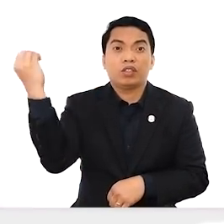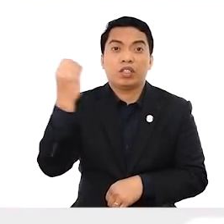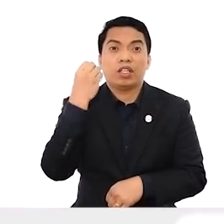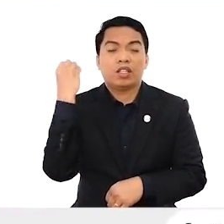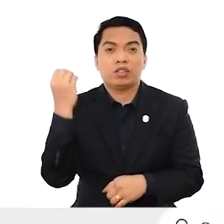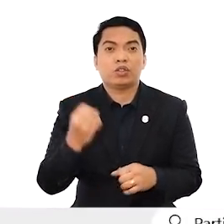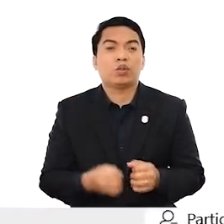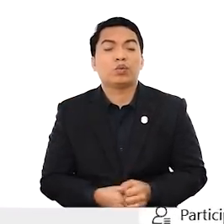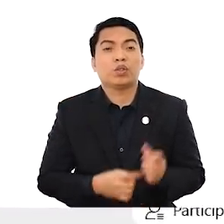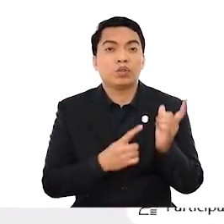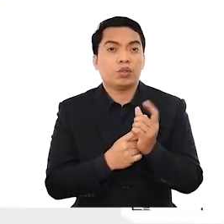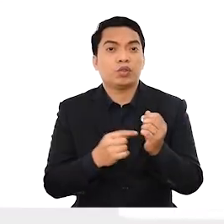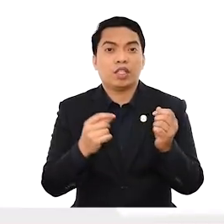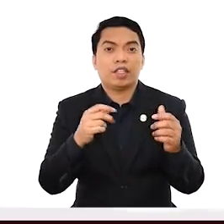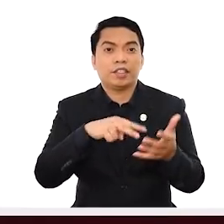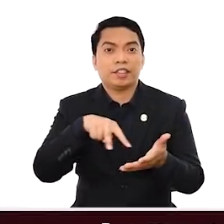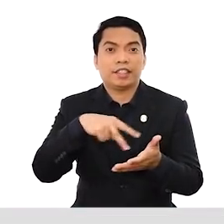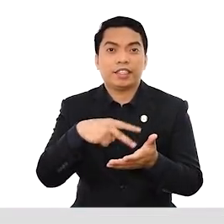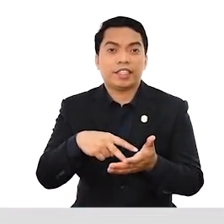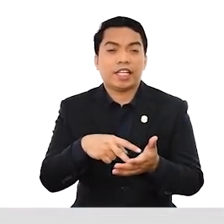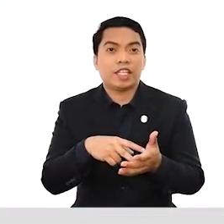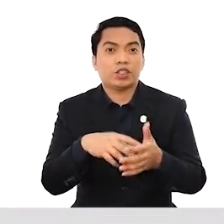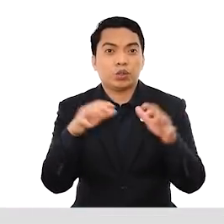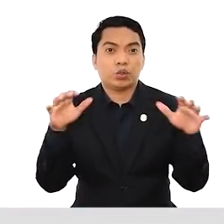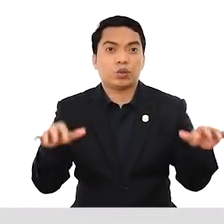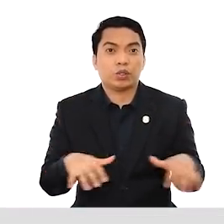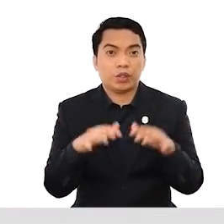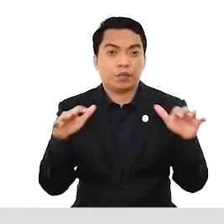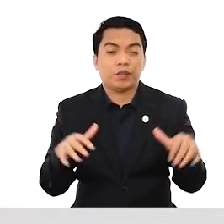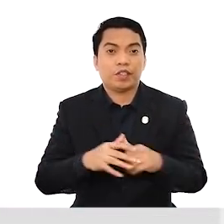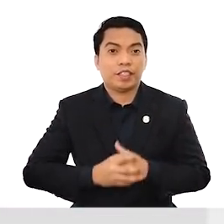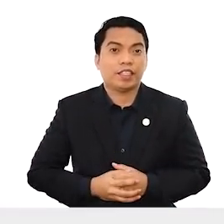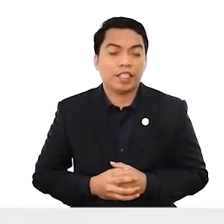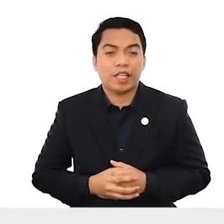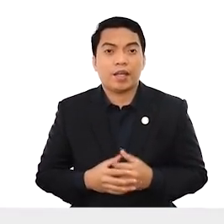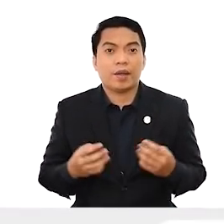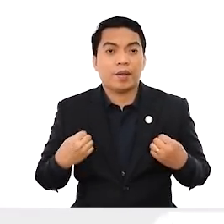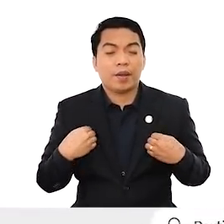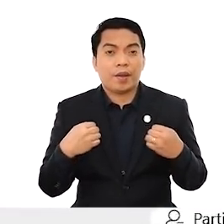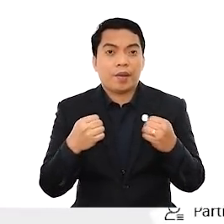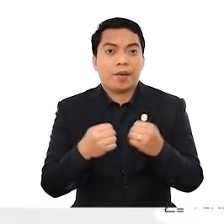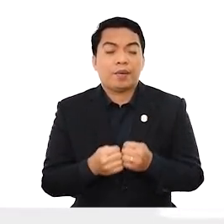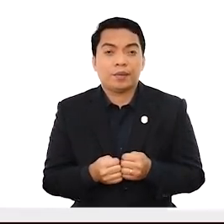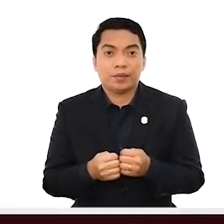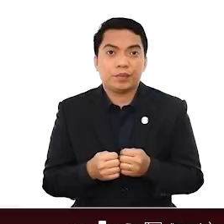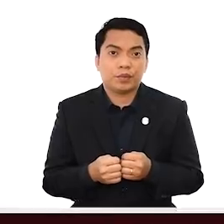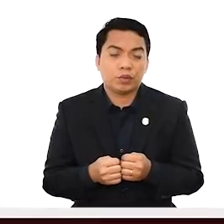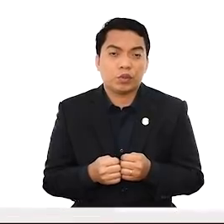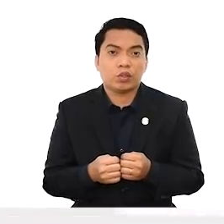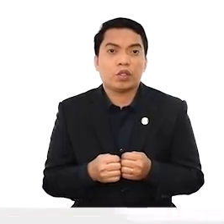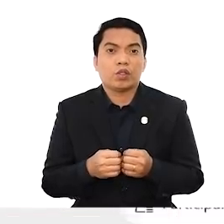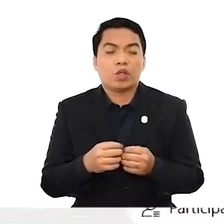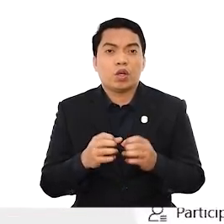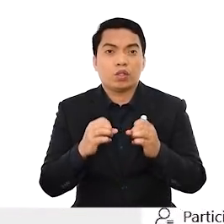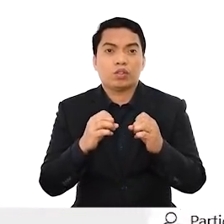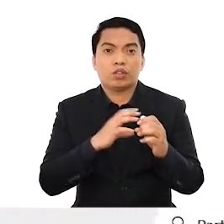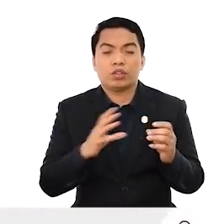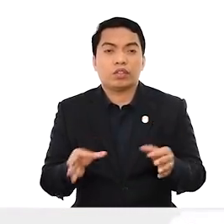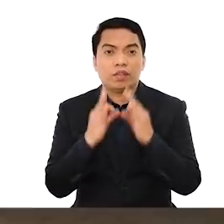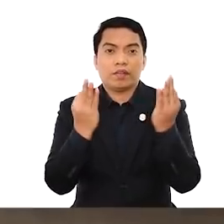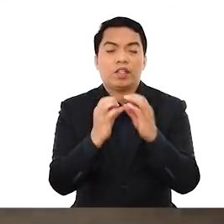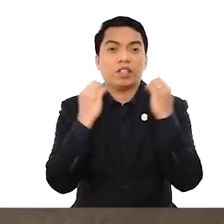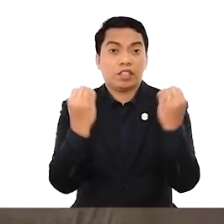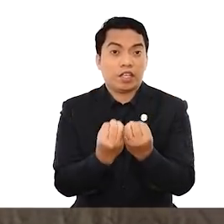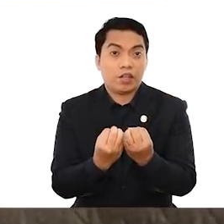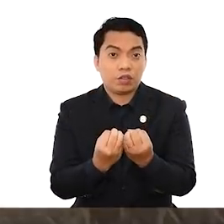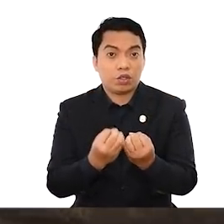workshop, gathered with brethren from the different Christian family organizations, namely the Buklud, the Kadiwa, Binhi, and